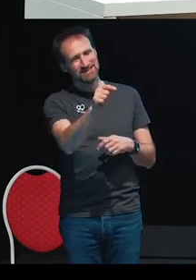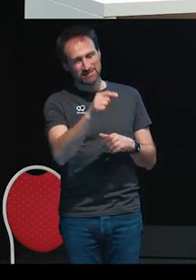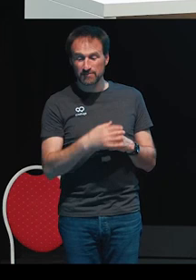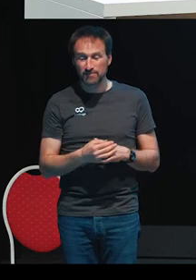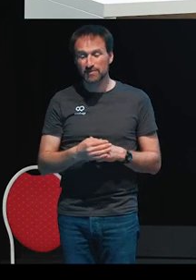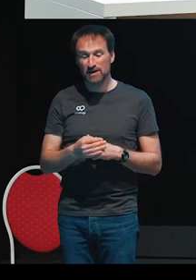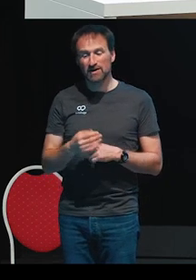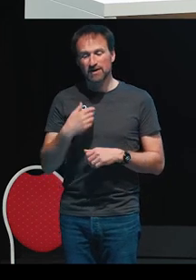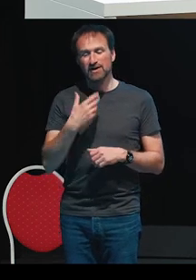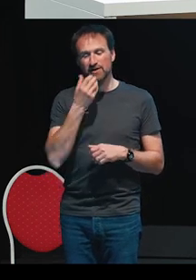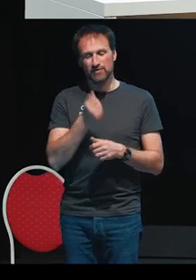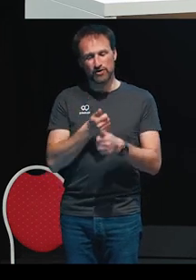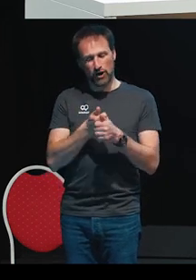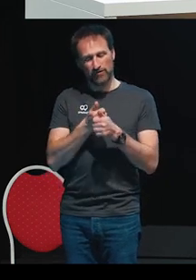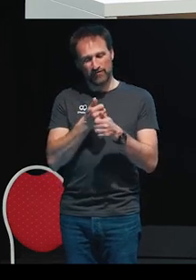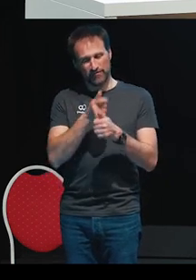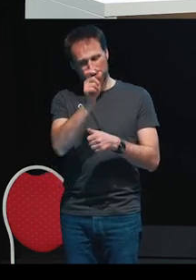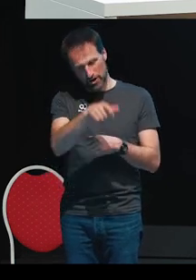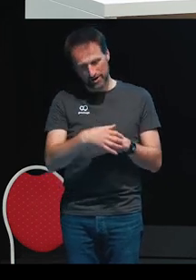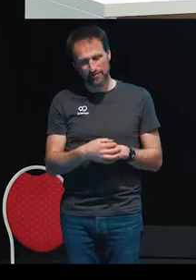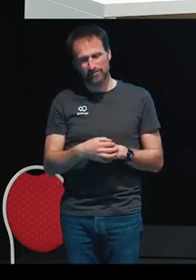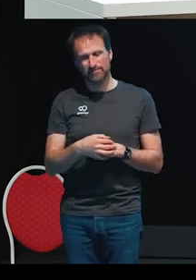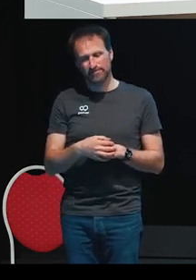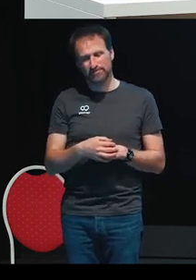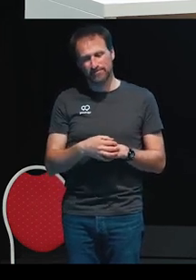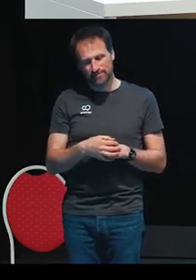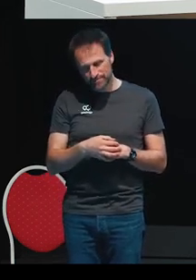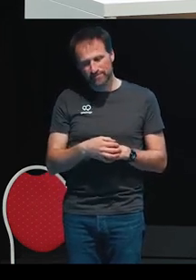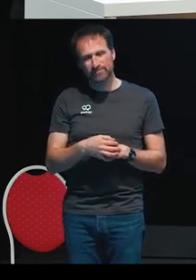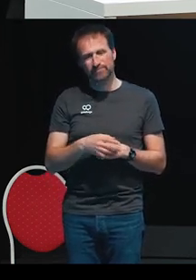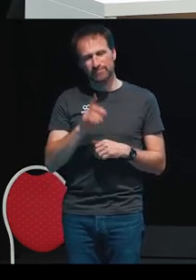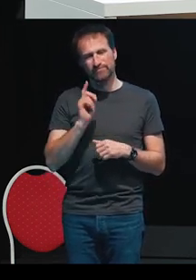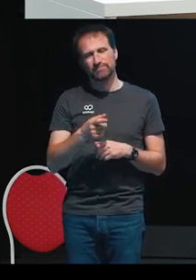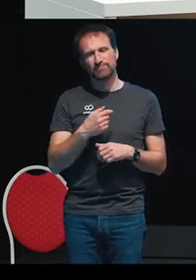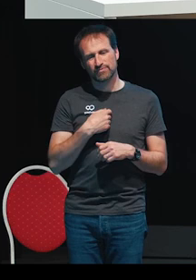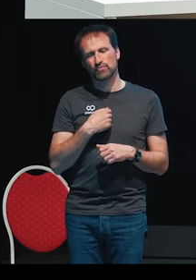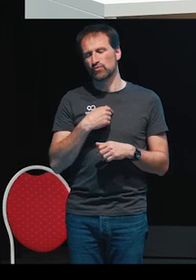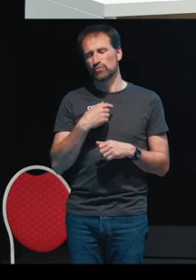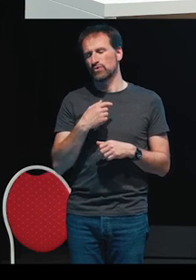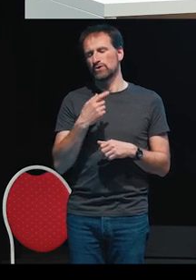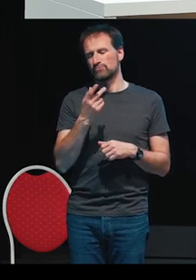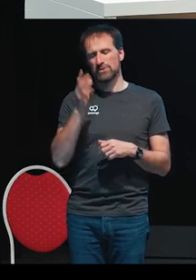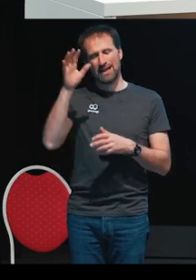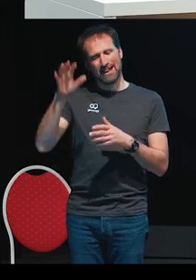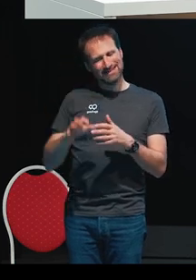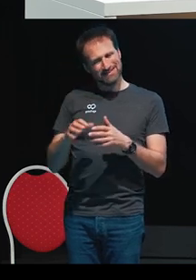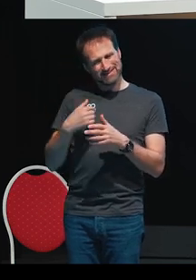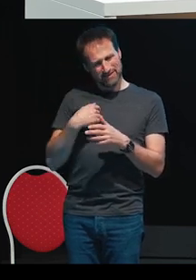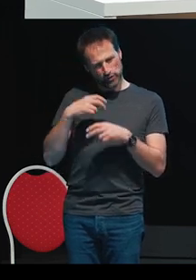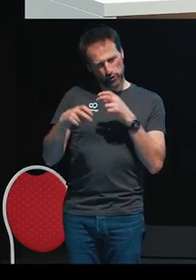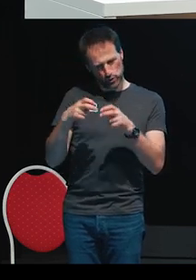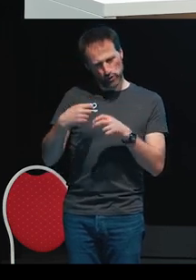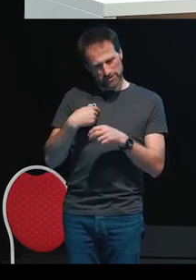I want to follow him right now. So let's go into the list of the users that I am following. So I